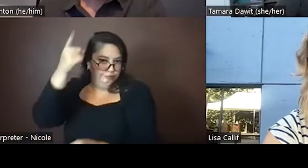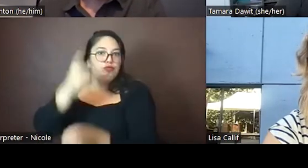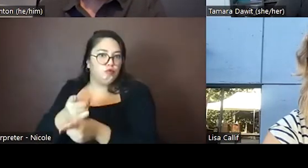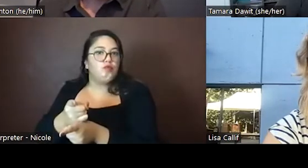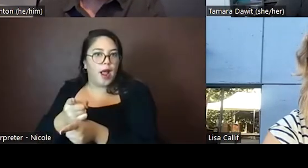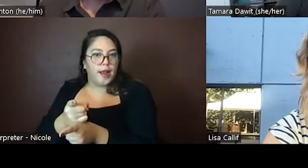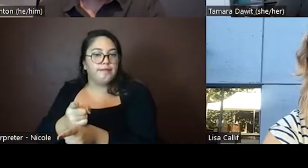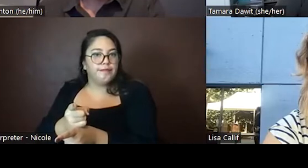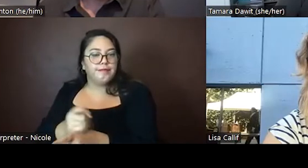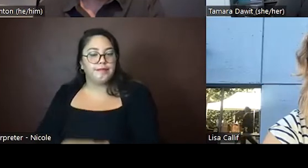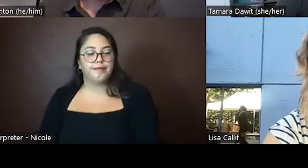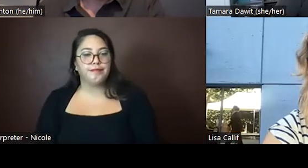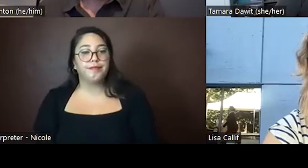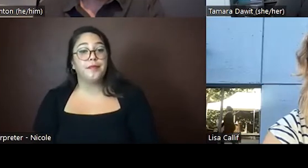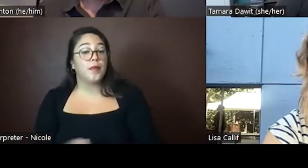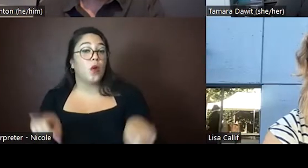it's